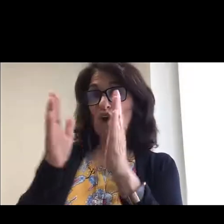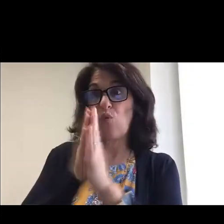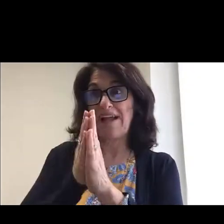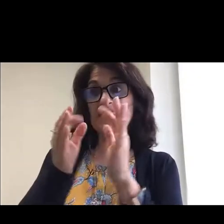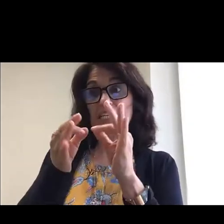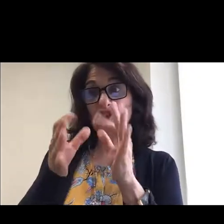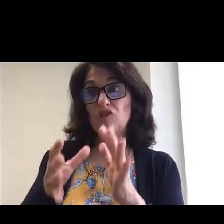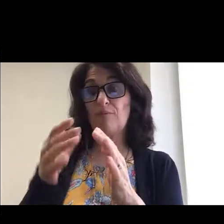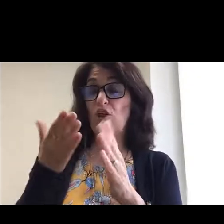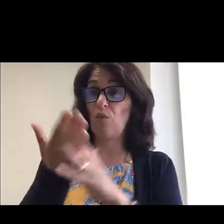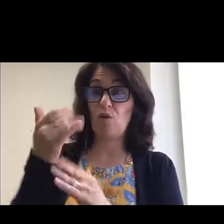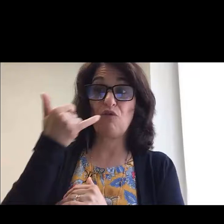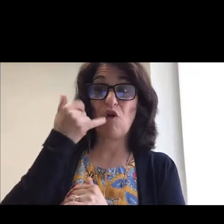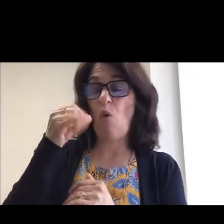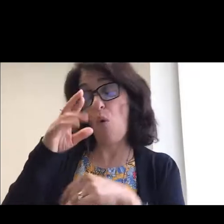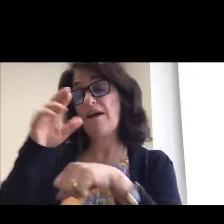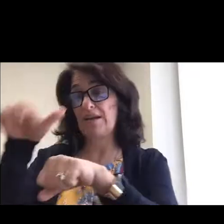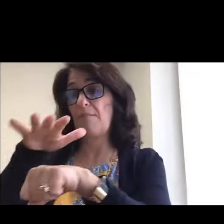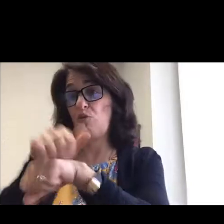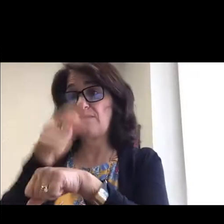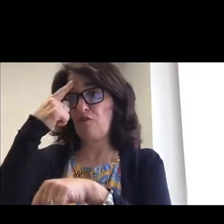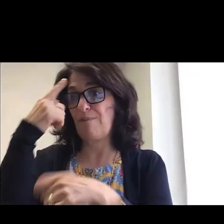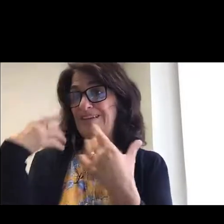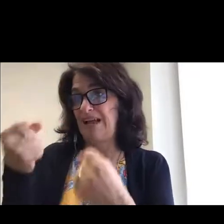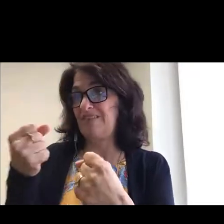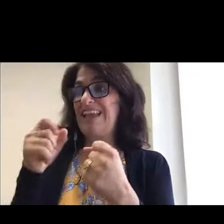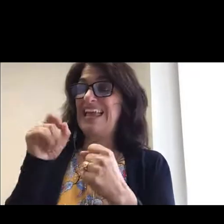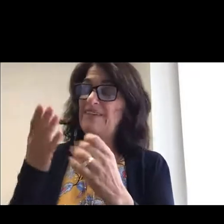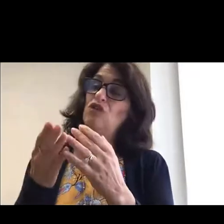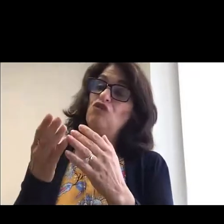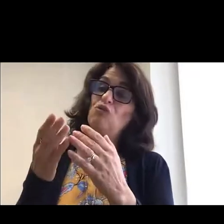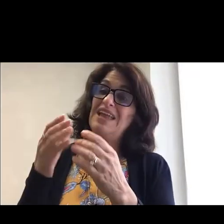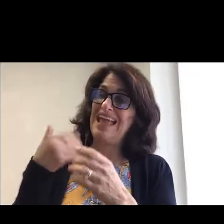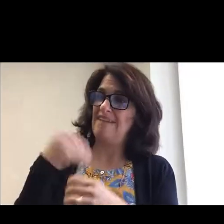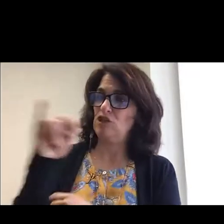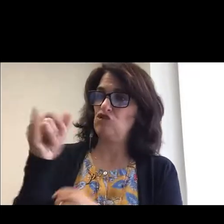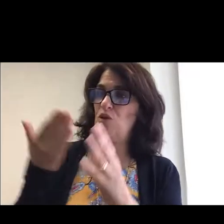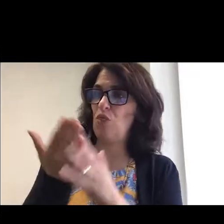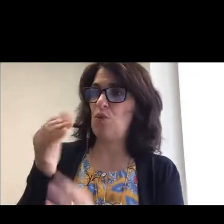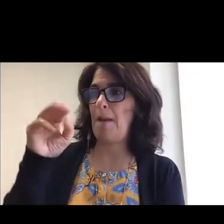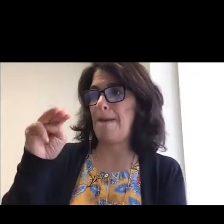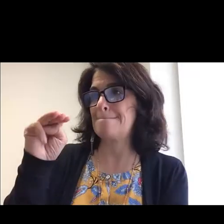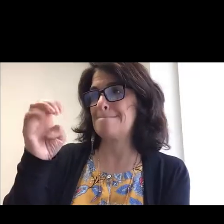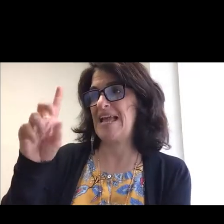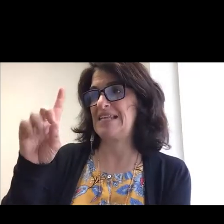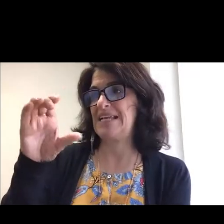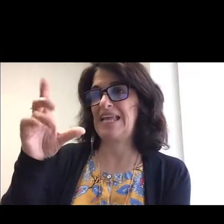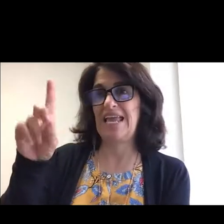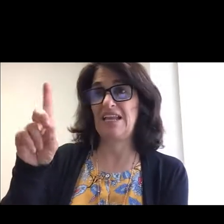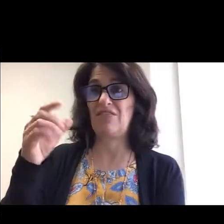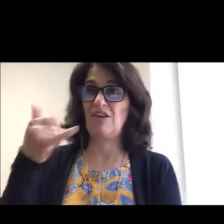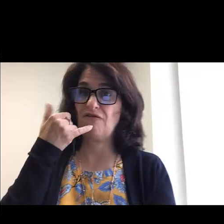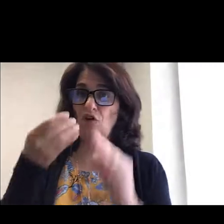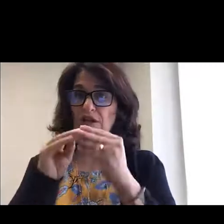appointment with a mental health provider if you are insured through the Medicaid program. Their telephone number is